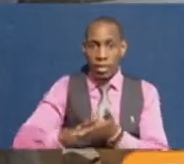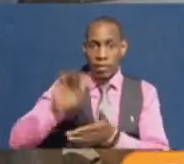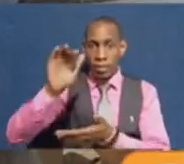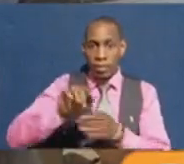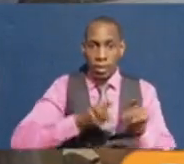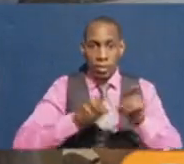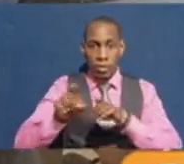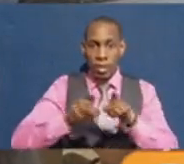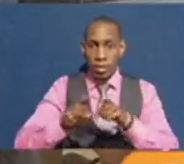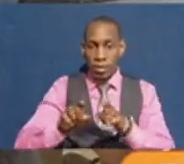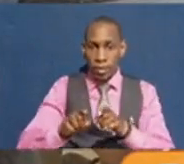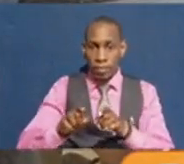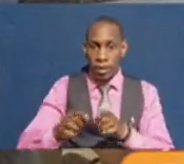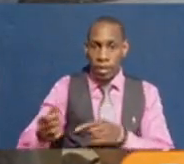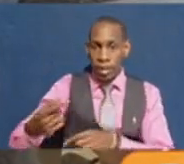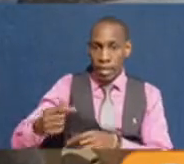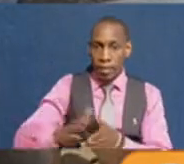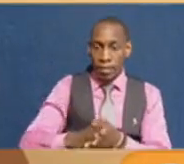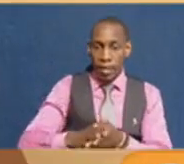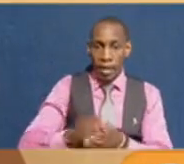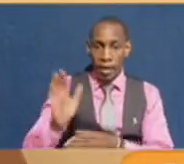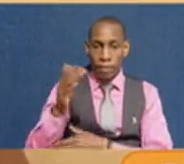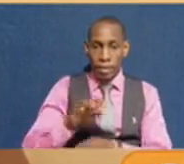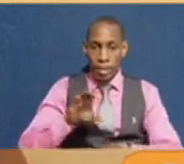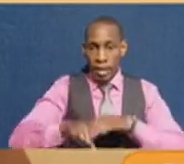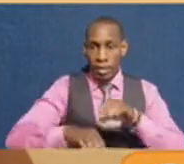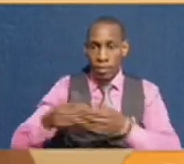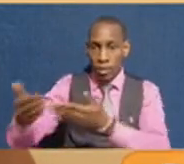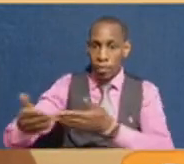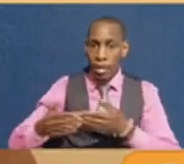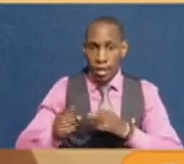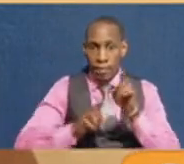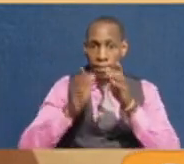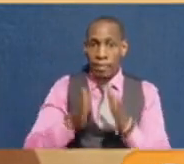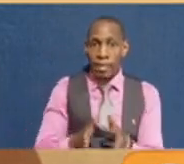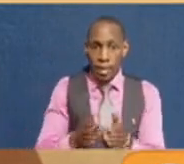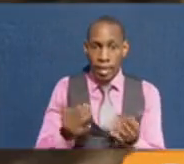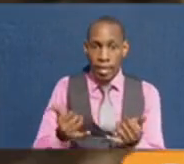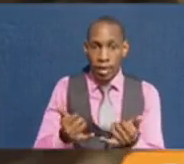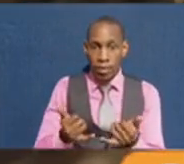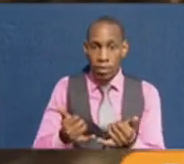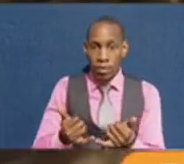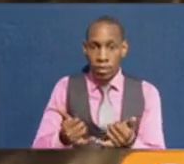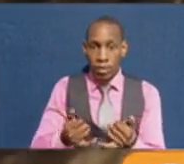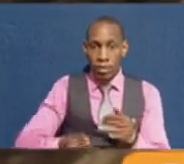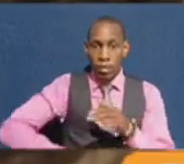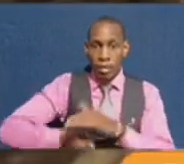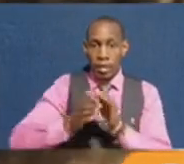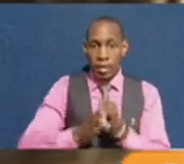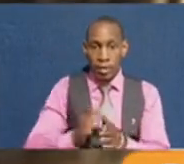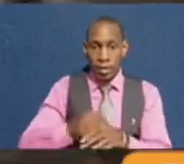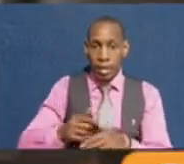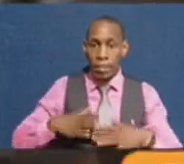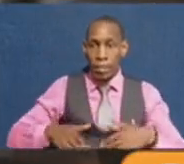earnings from the forest as wild animals that used to attract tourists to the area had been chased away by human